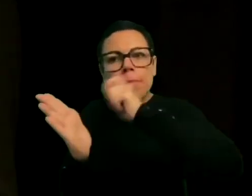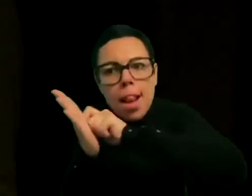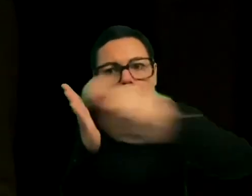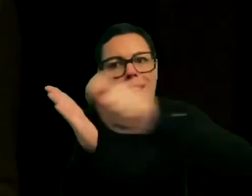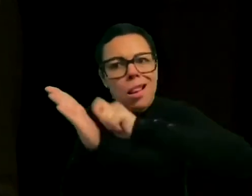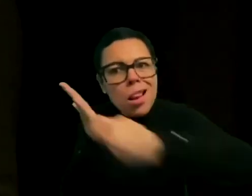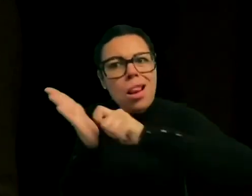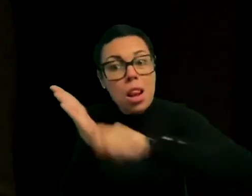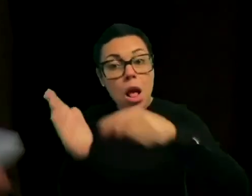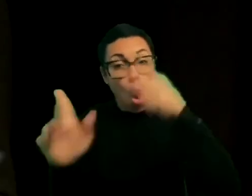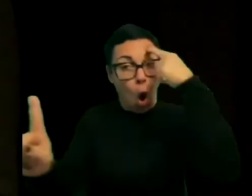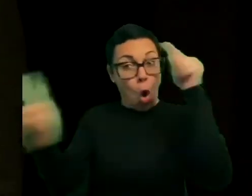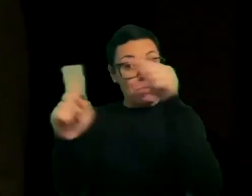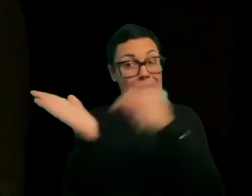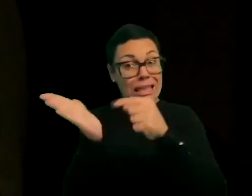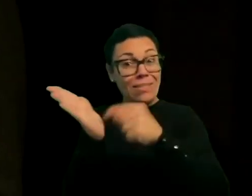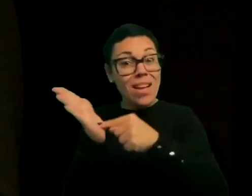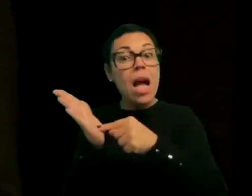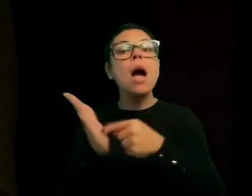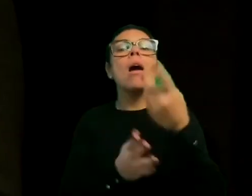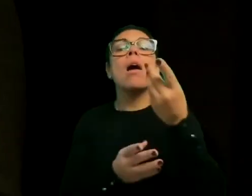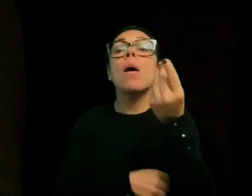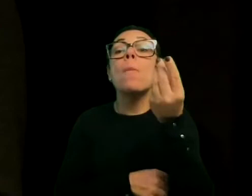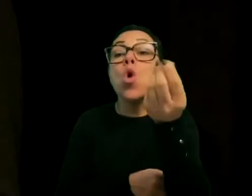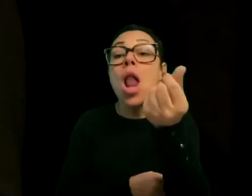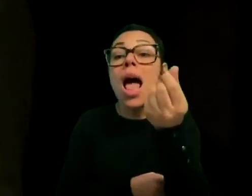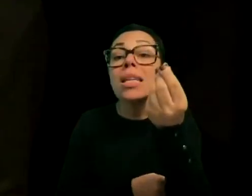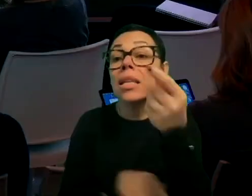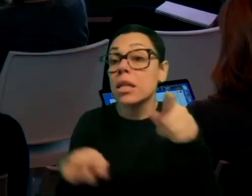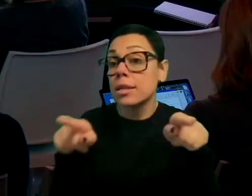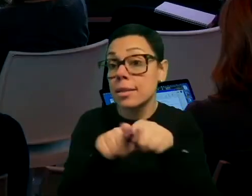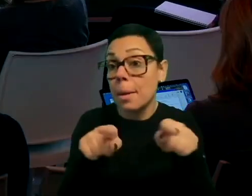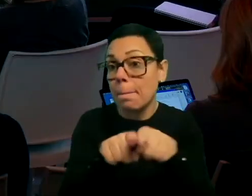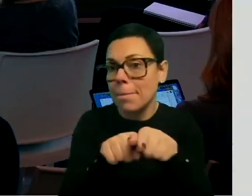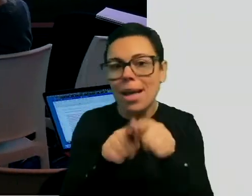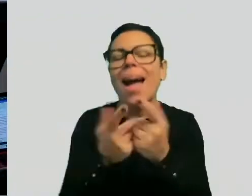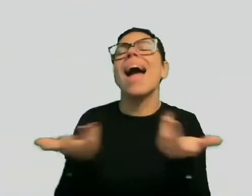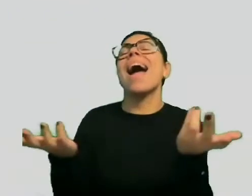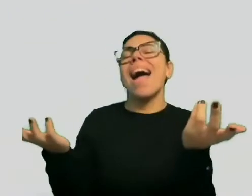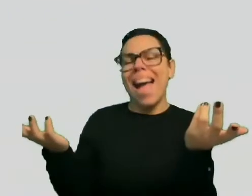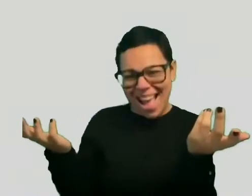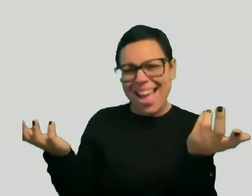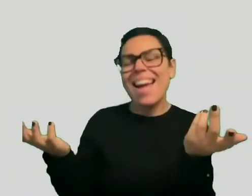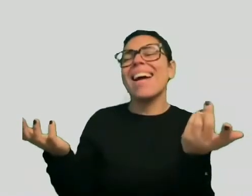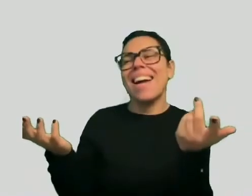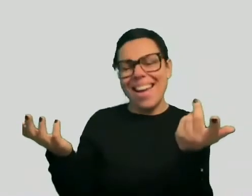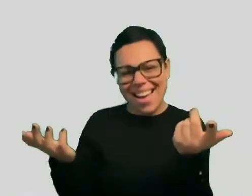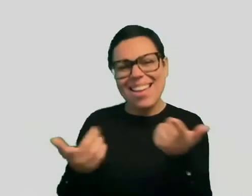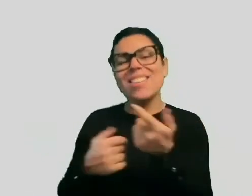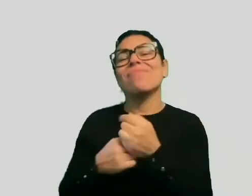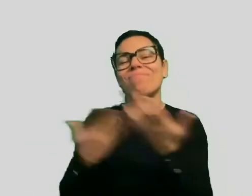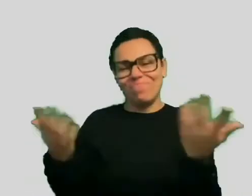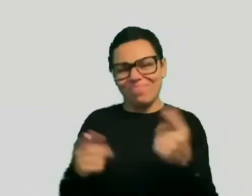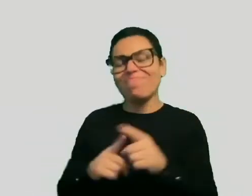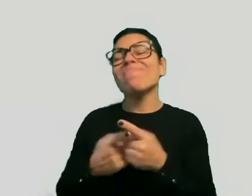of money you will get more. For procurement people, that is also that's the holy grail. Very convinced. We want to hear. Okay, I see Anna